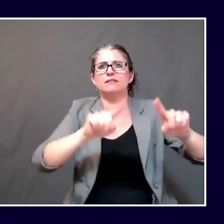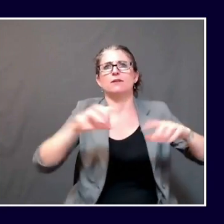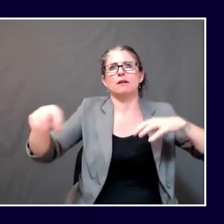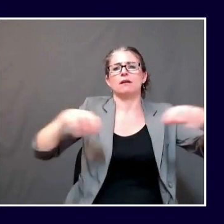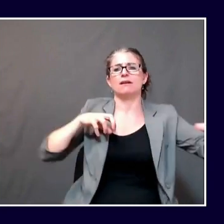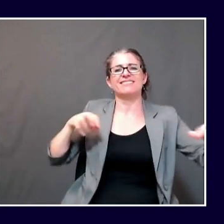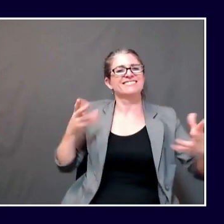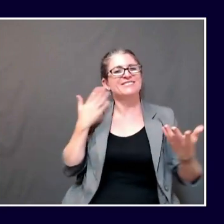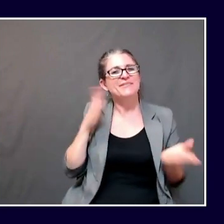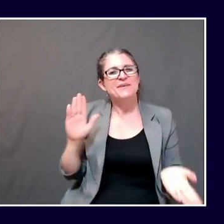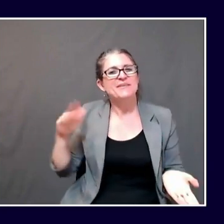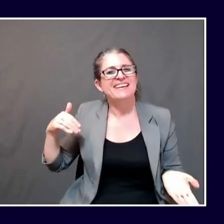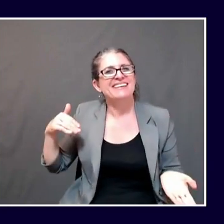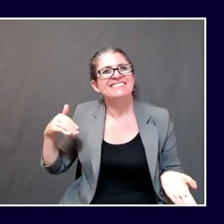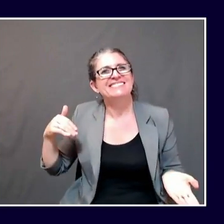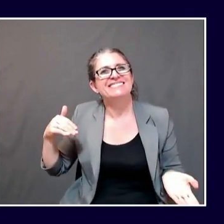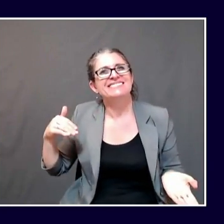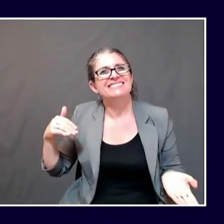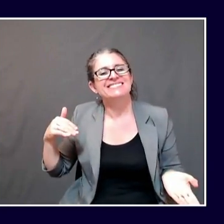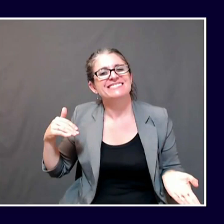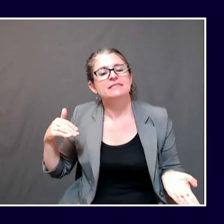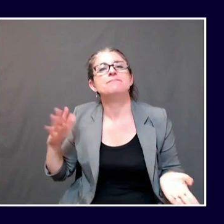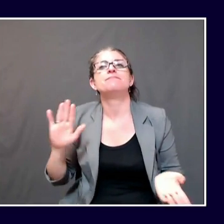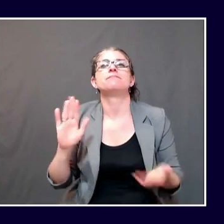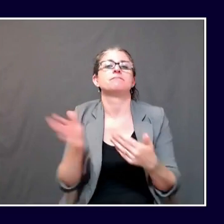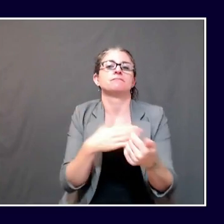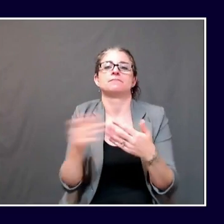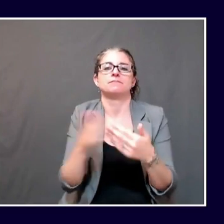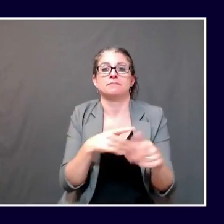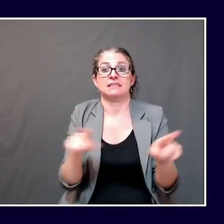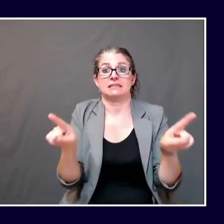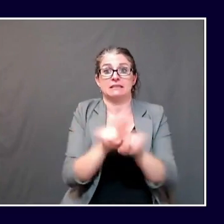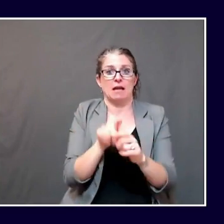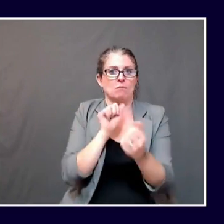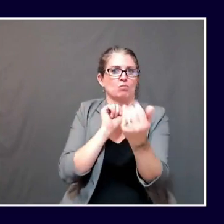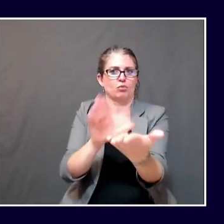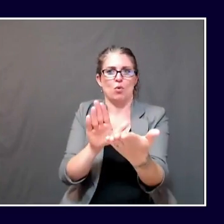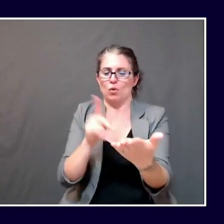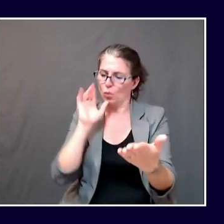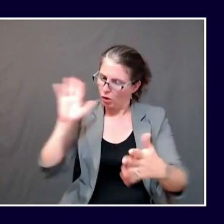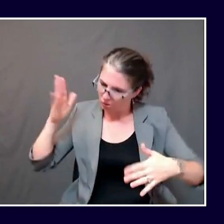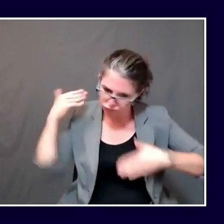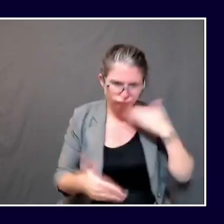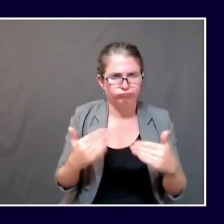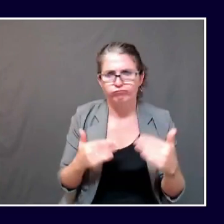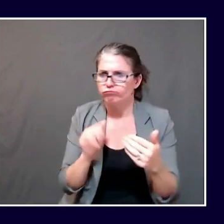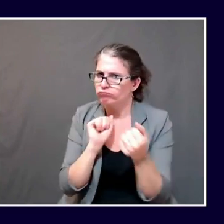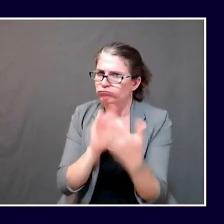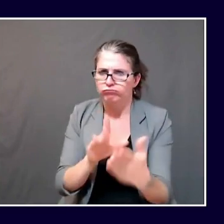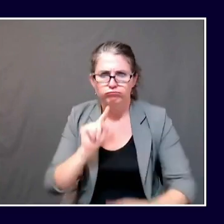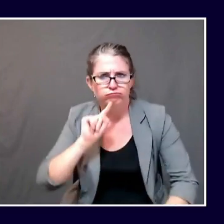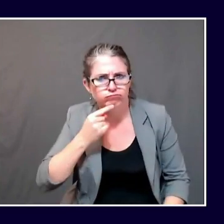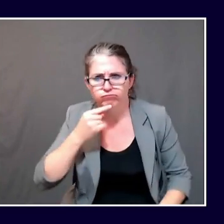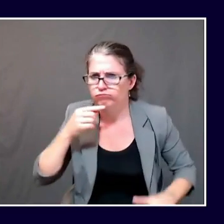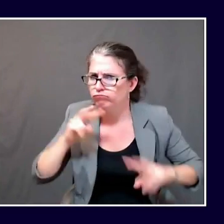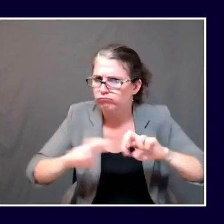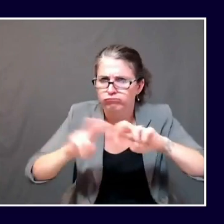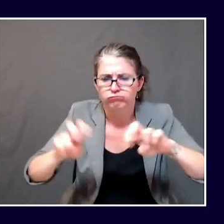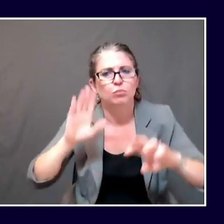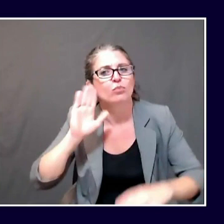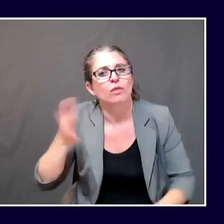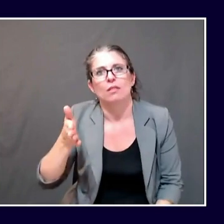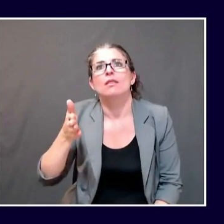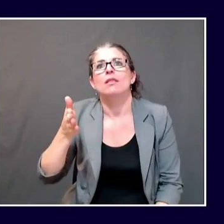cases were in fact confirmed. We're not waiting around to say, well, let's not doing anything until we hear back from that other state health